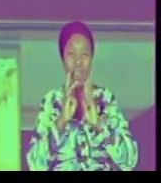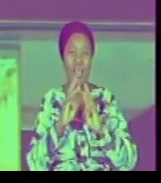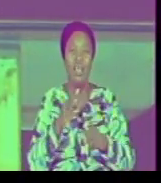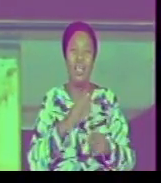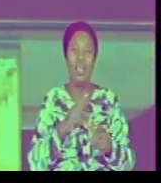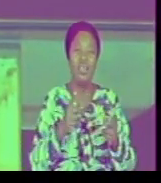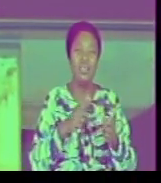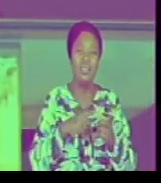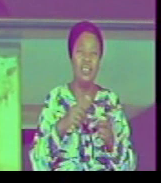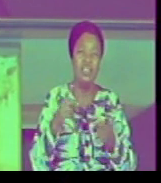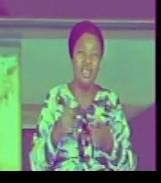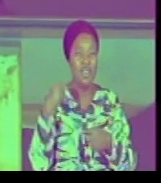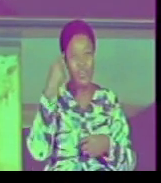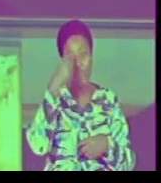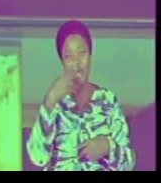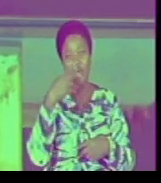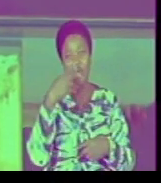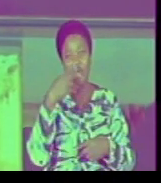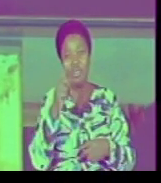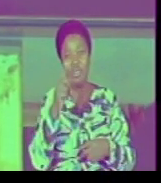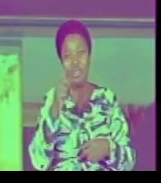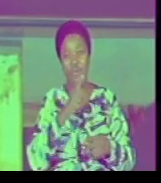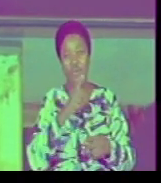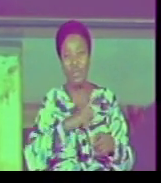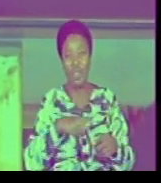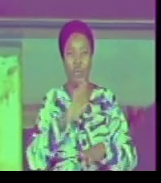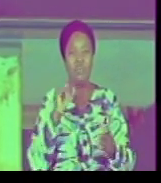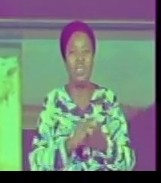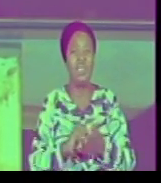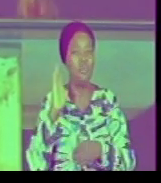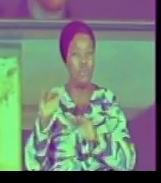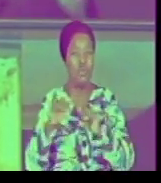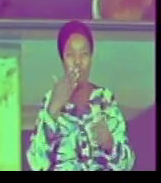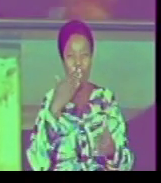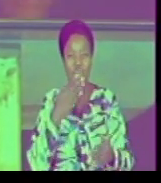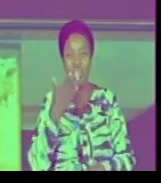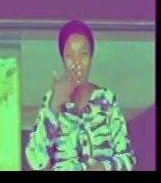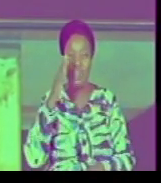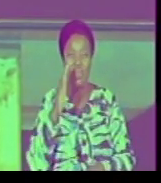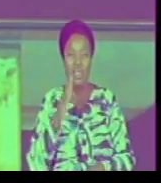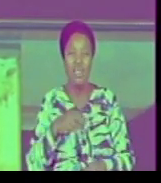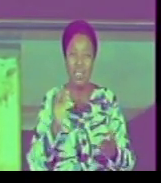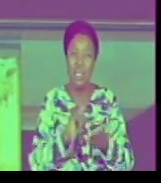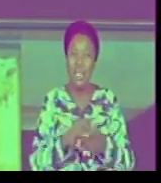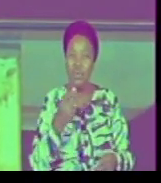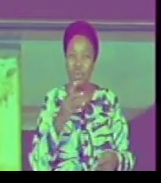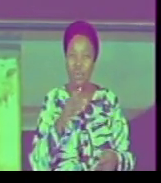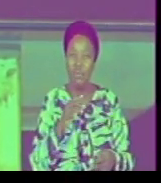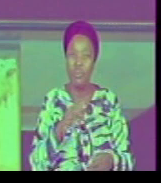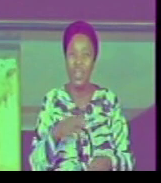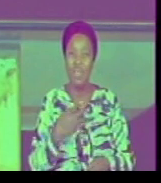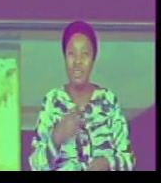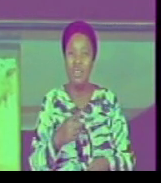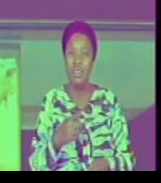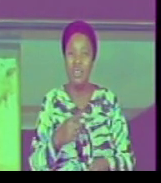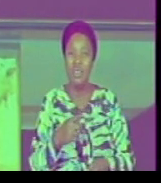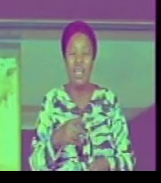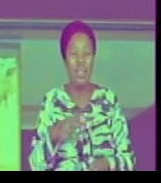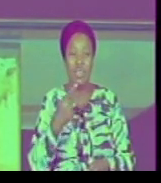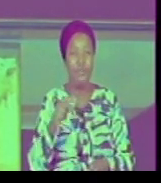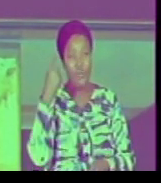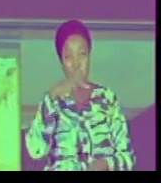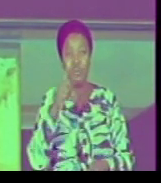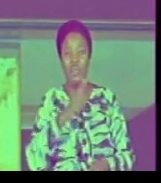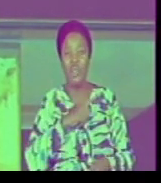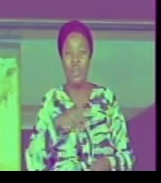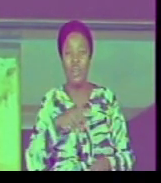them that will do evil. Anybody that will try to do evil against you, the face of the Lord will be against them. To cut